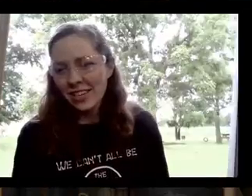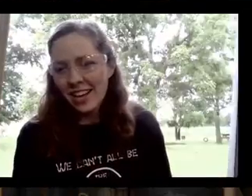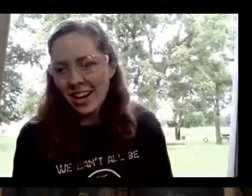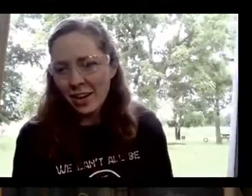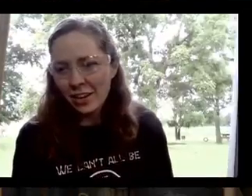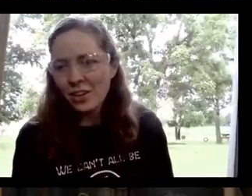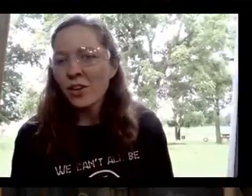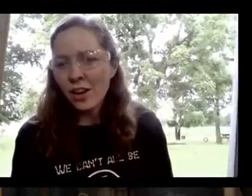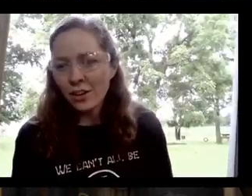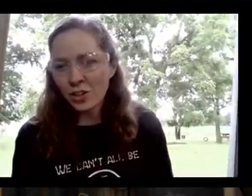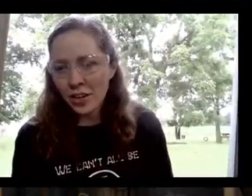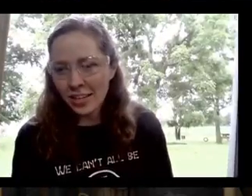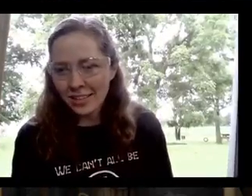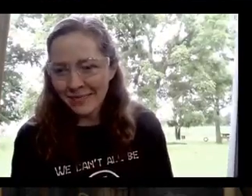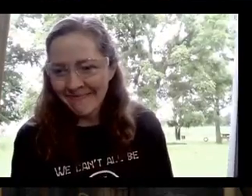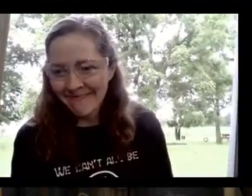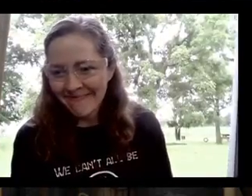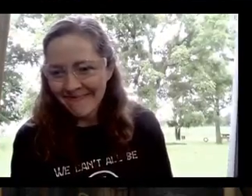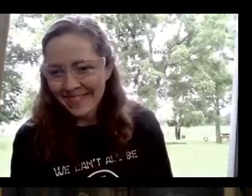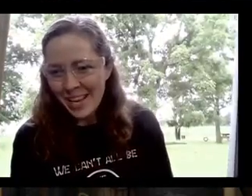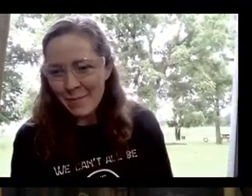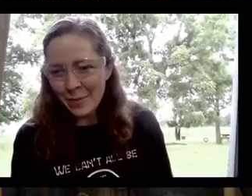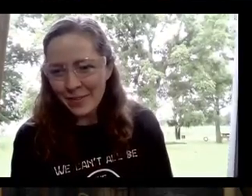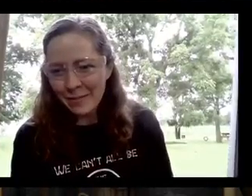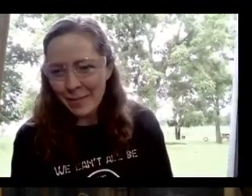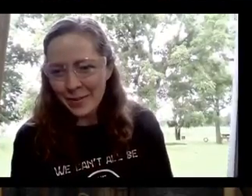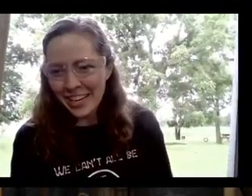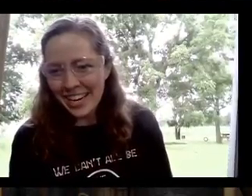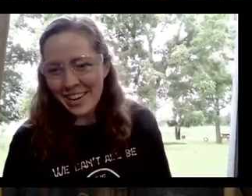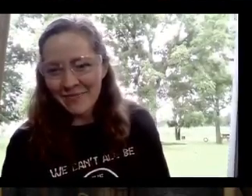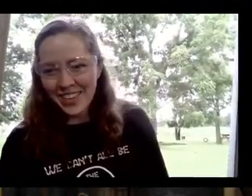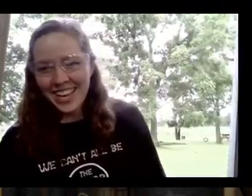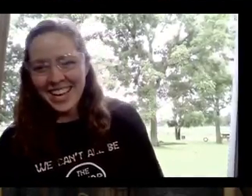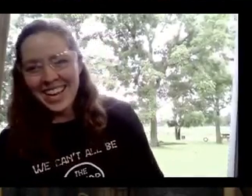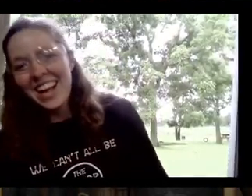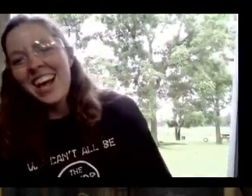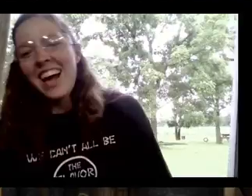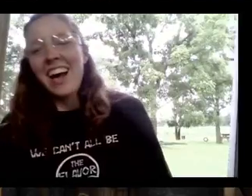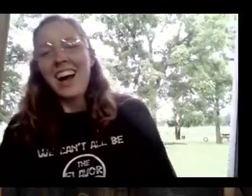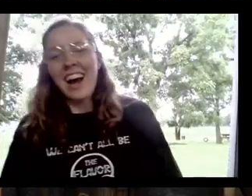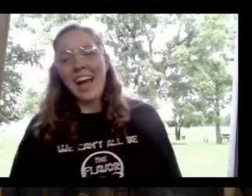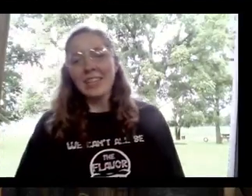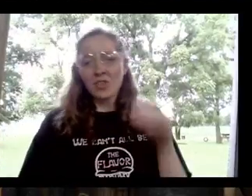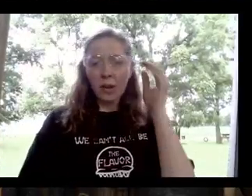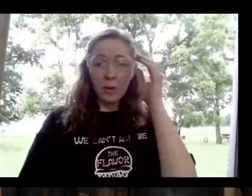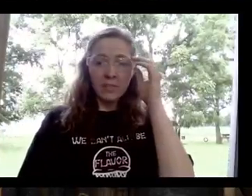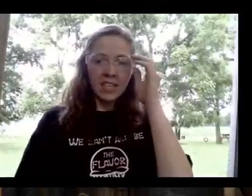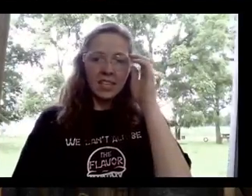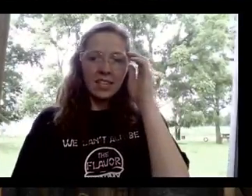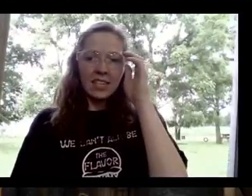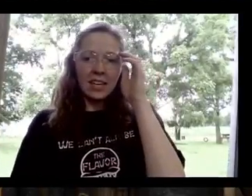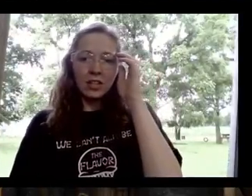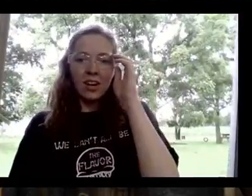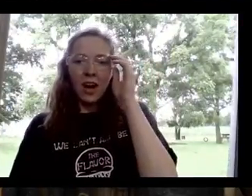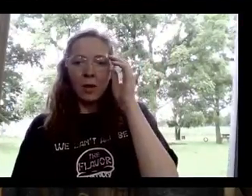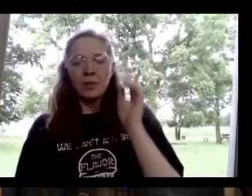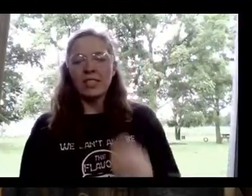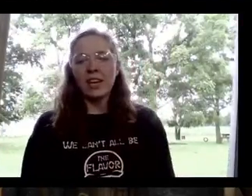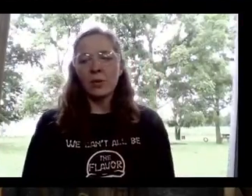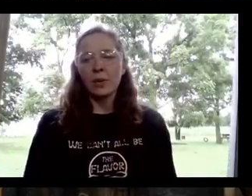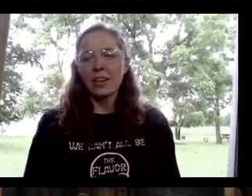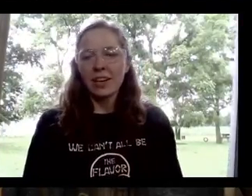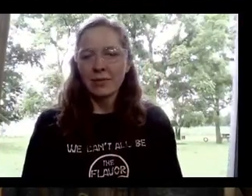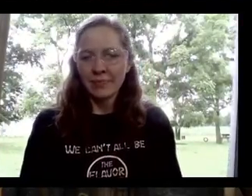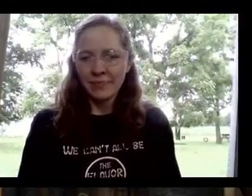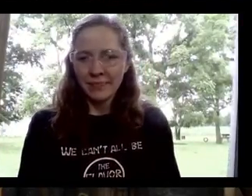that could no longer join us. Oh, really? But we're good now. Edge Gray Wolf says, does that shirt help you